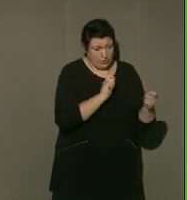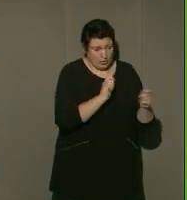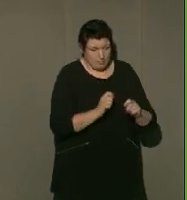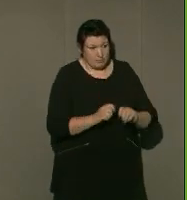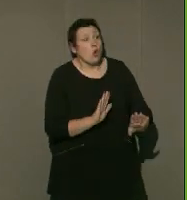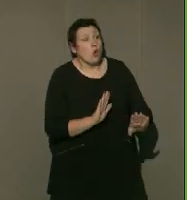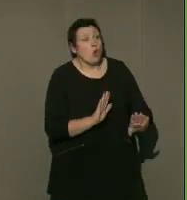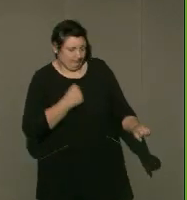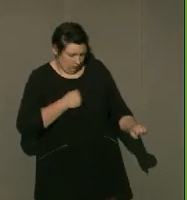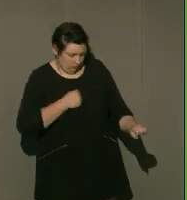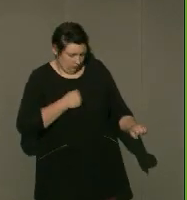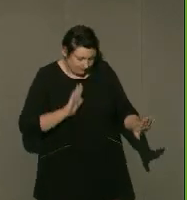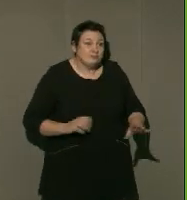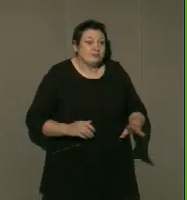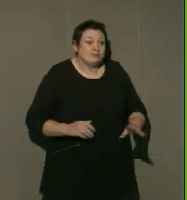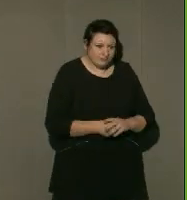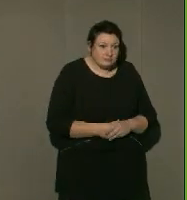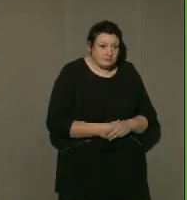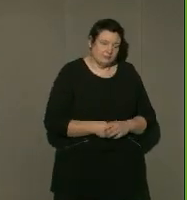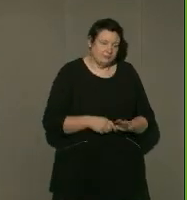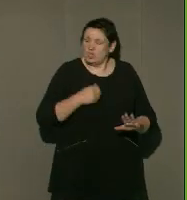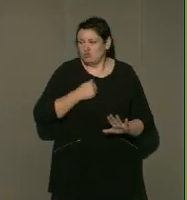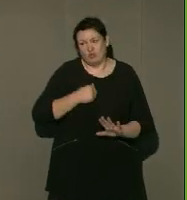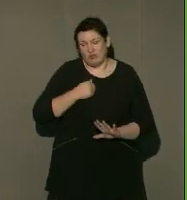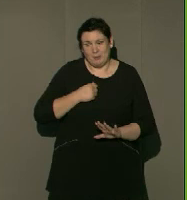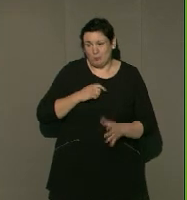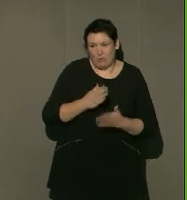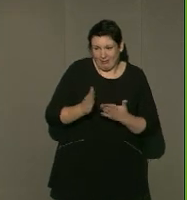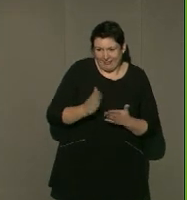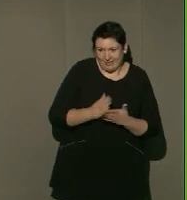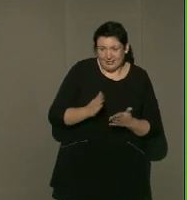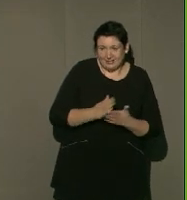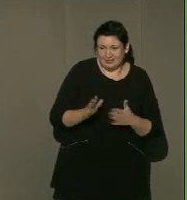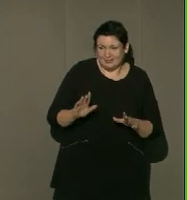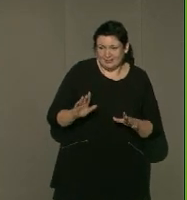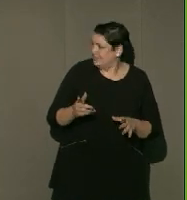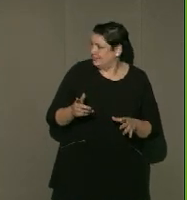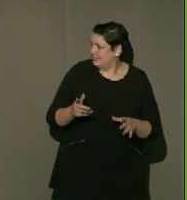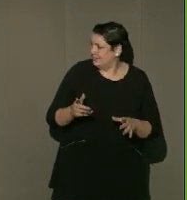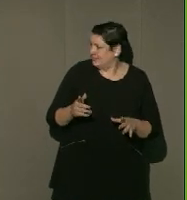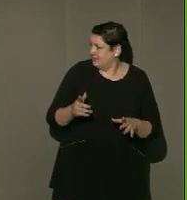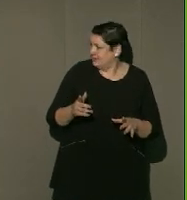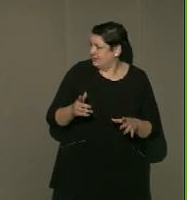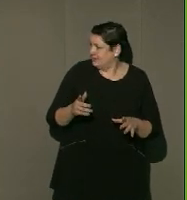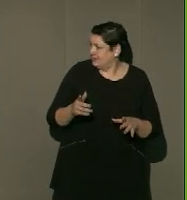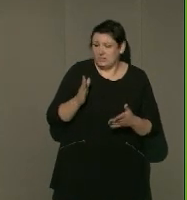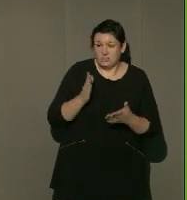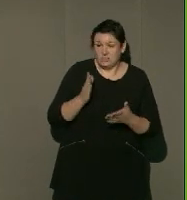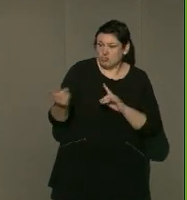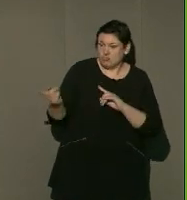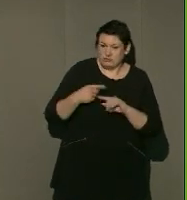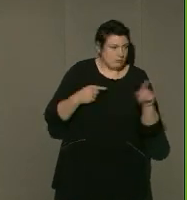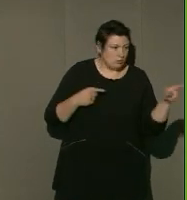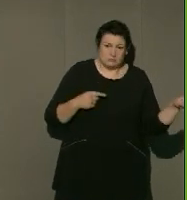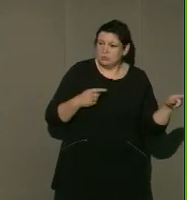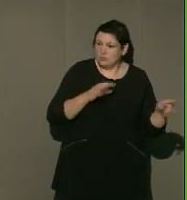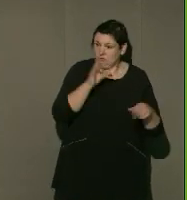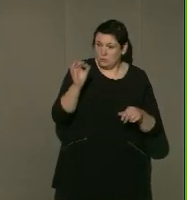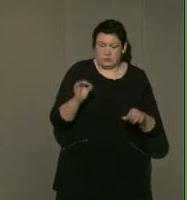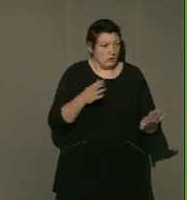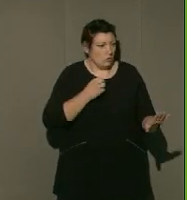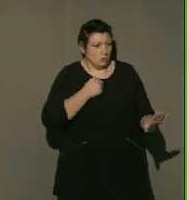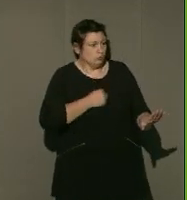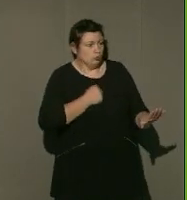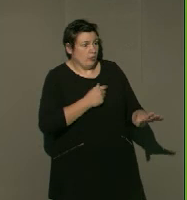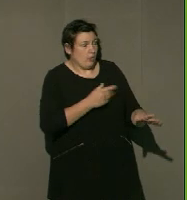Oh. Please. Sorry that I'm not clear, and it's not rehearsed. It's just in response to the... Sorry, I hadn't been asked